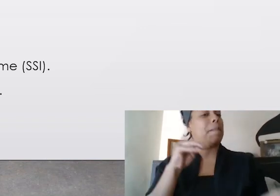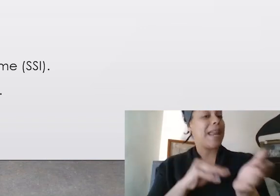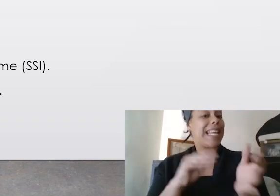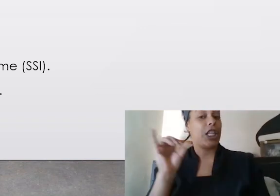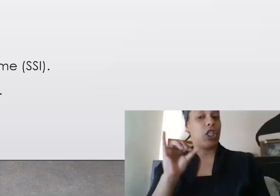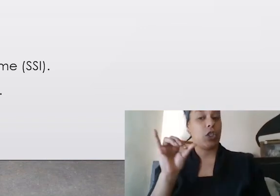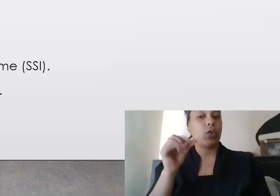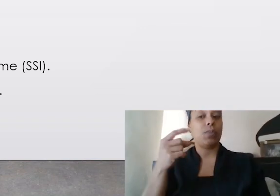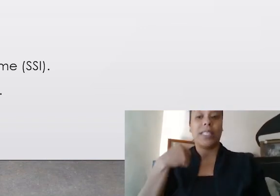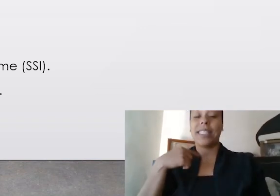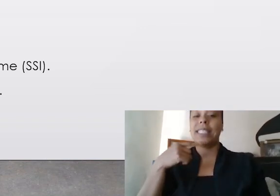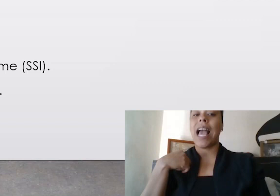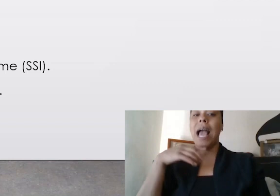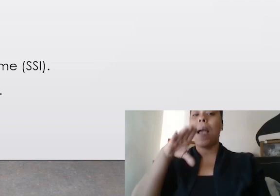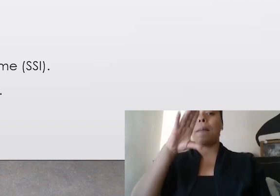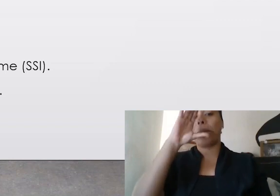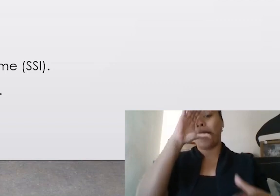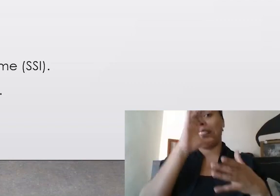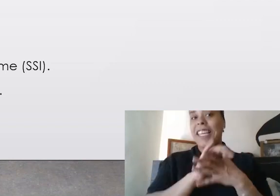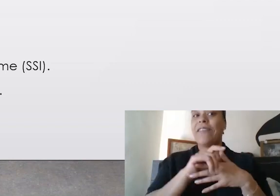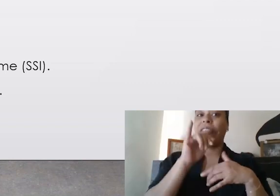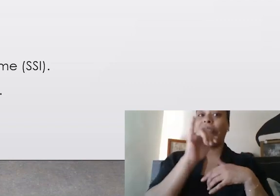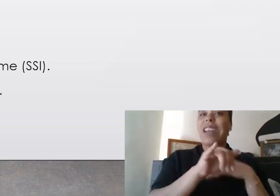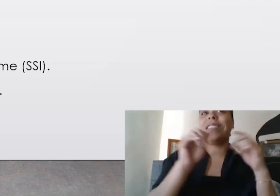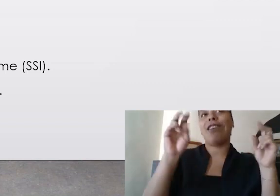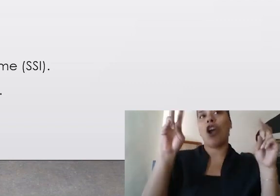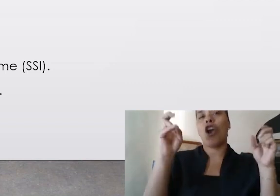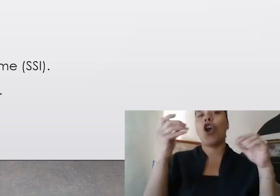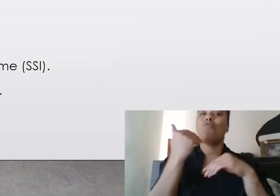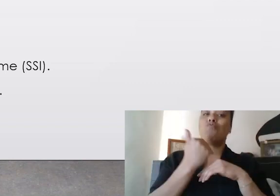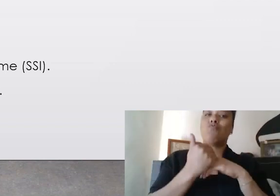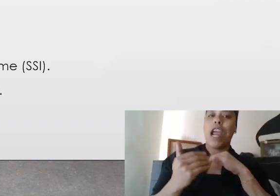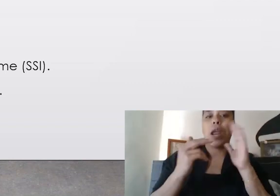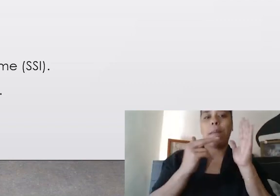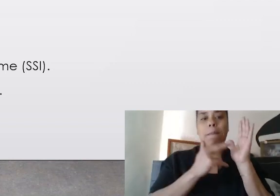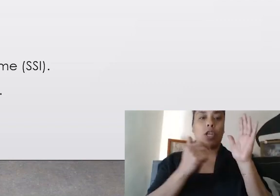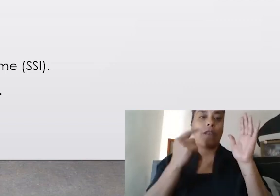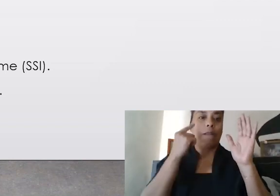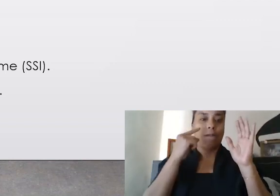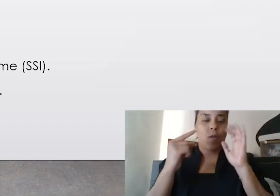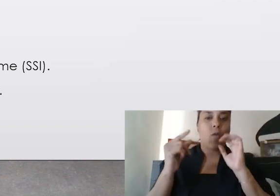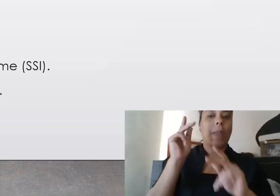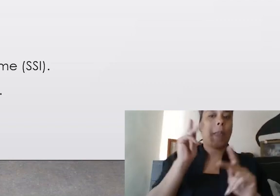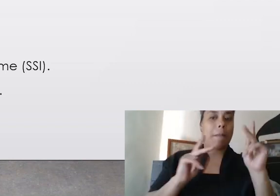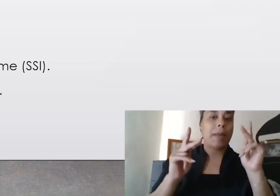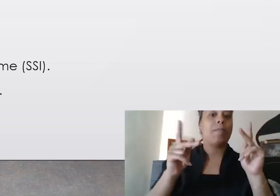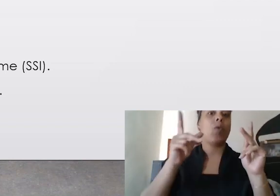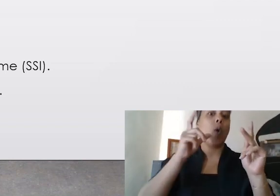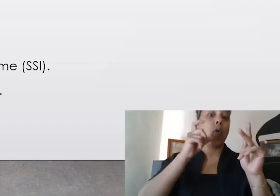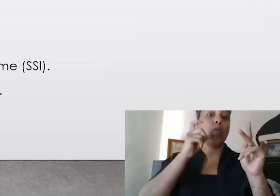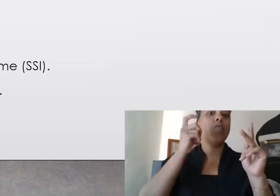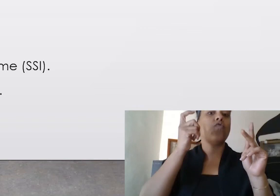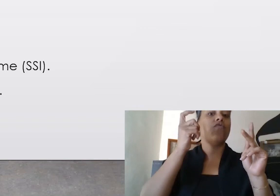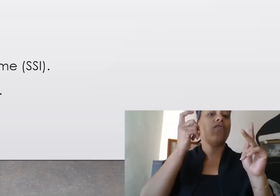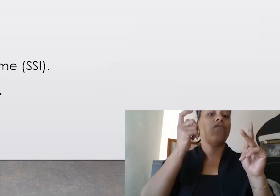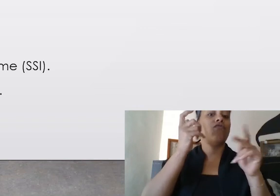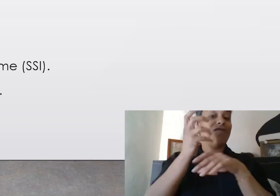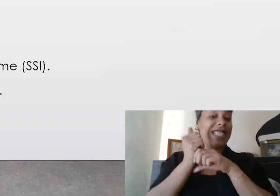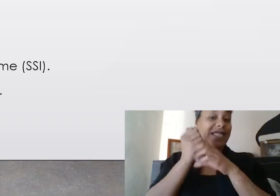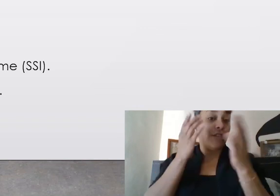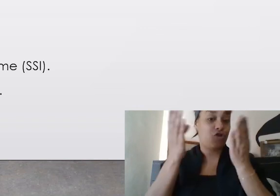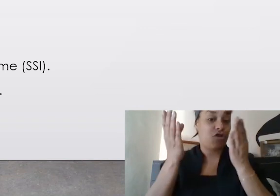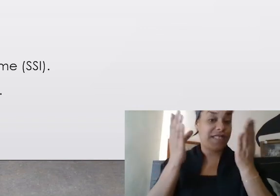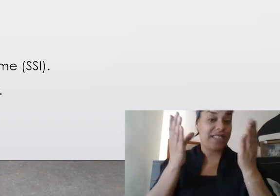believe, the bread and butter for a lot of our individuals who are receiving services.